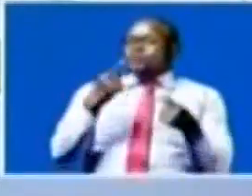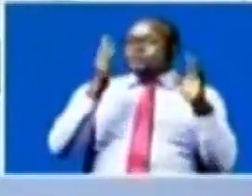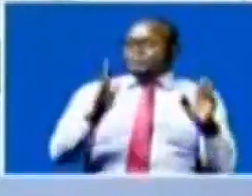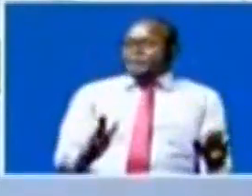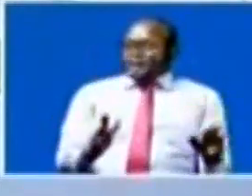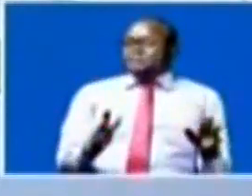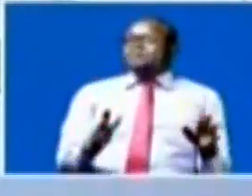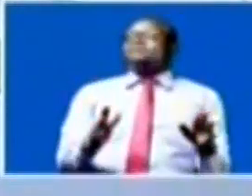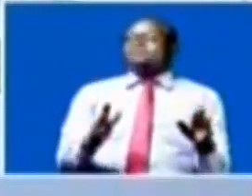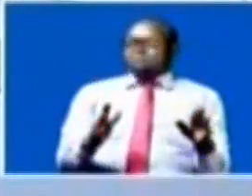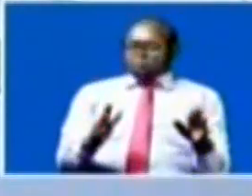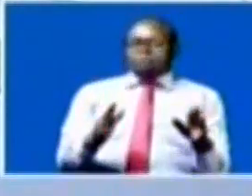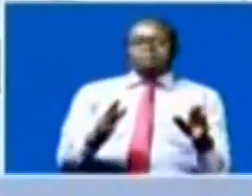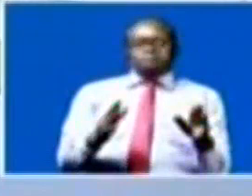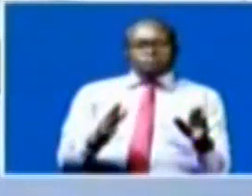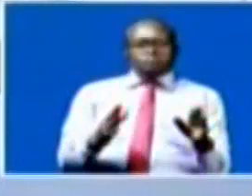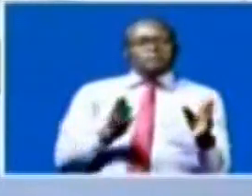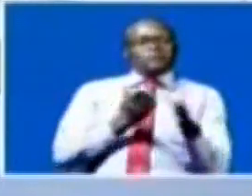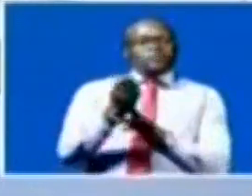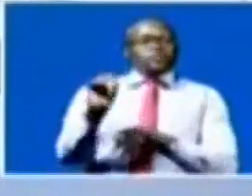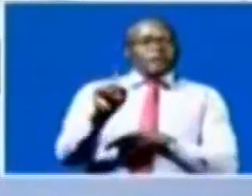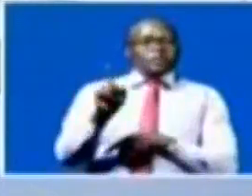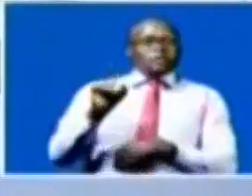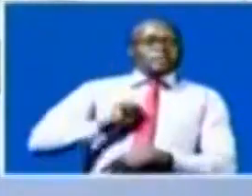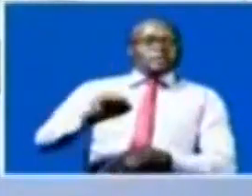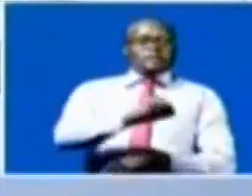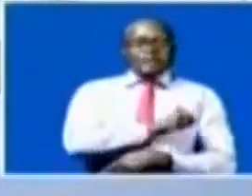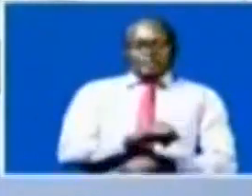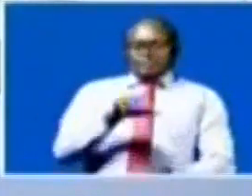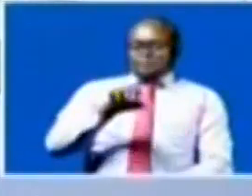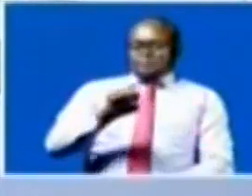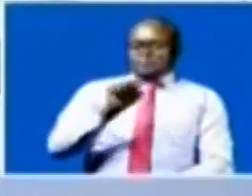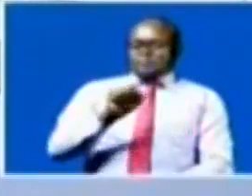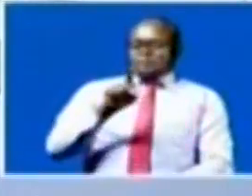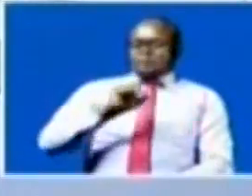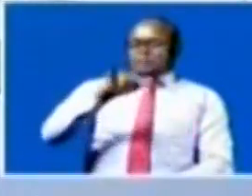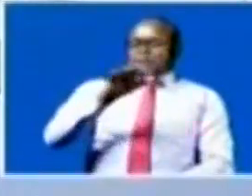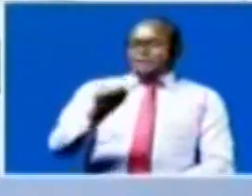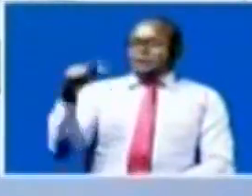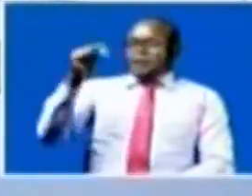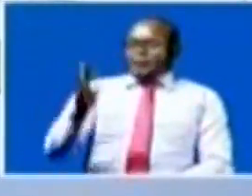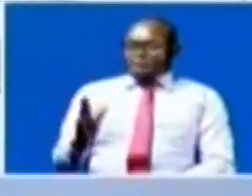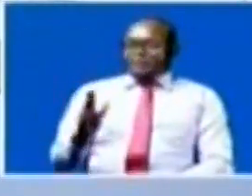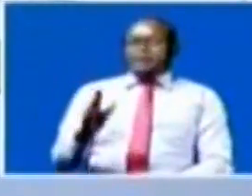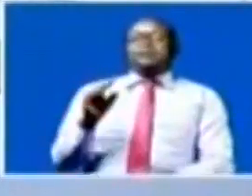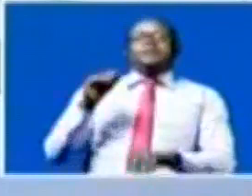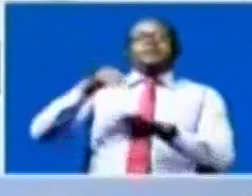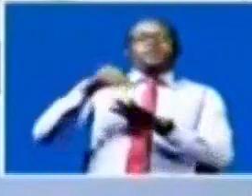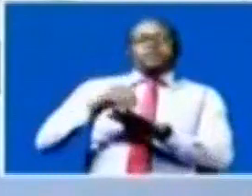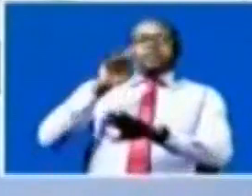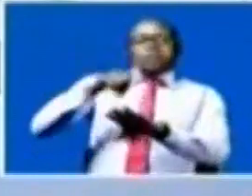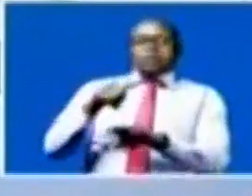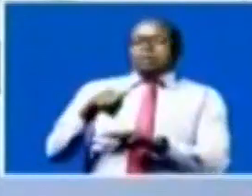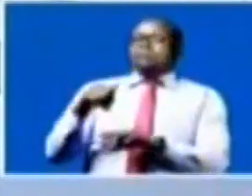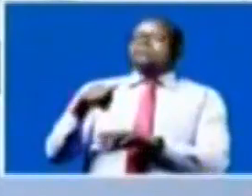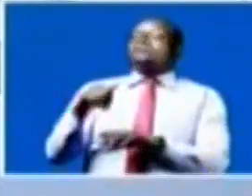claiming to be bona fide speaker, and according to Nairobi Senator Johnson Sakaja, Governor Sonko will be summoned to appear before the